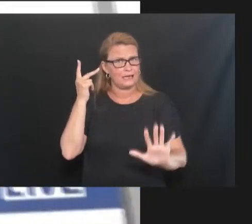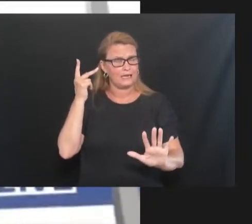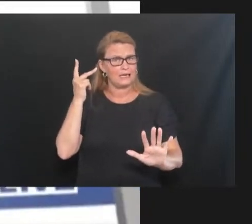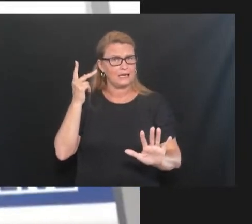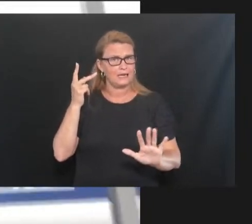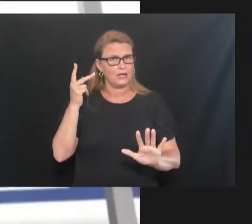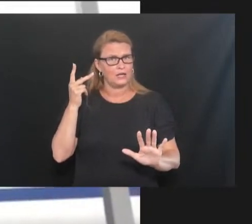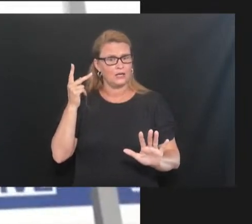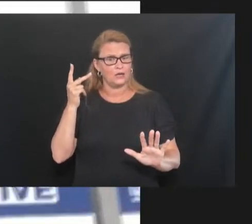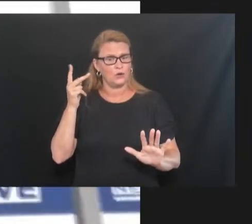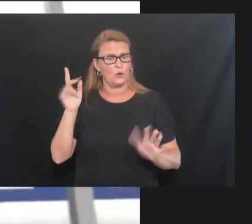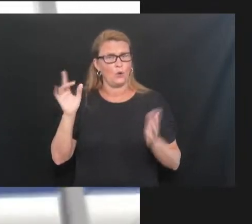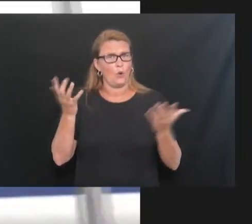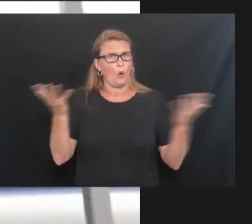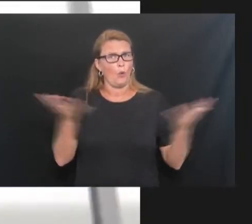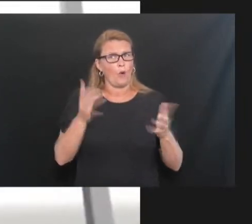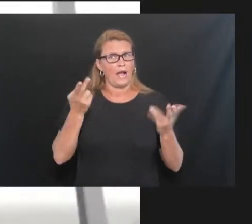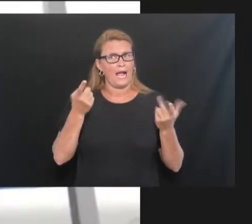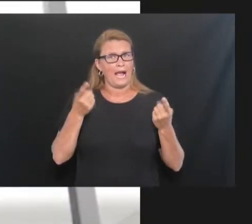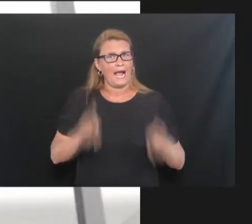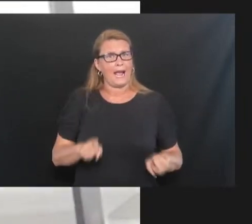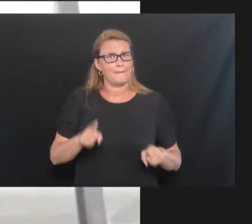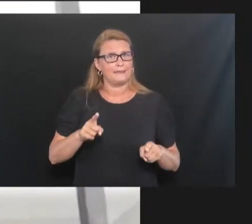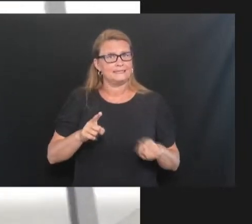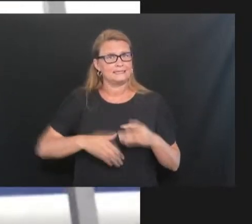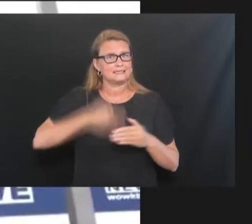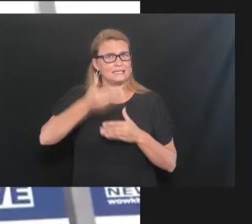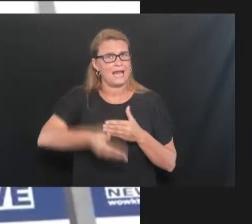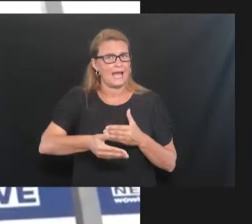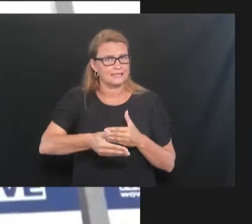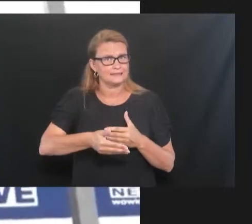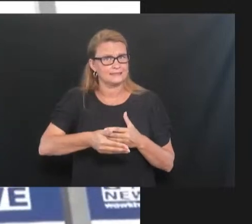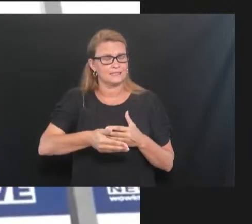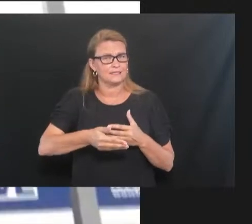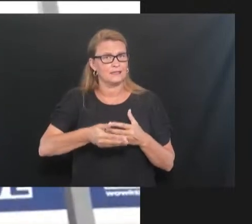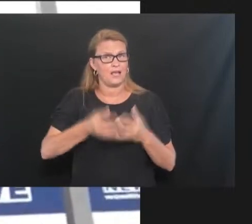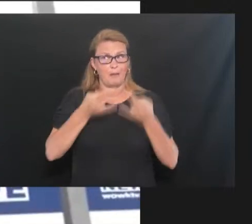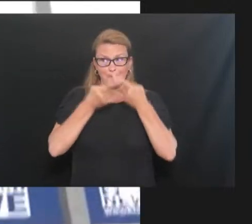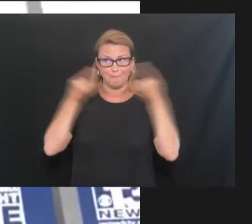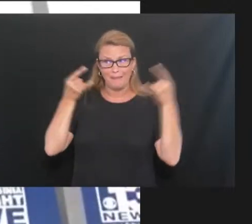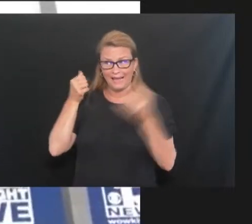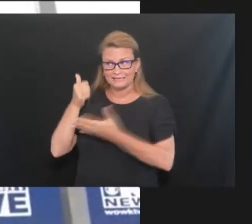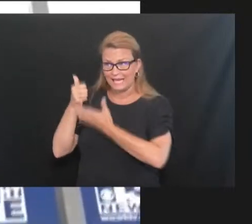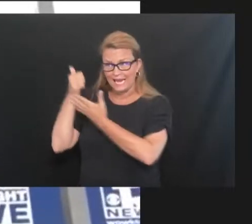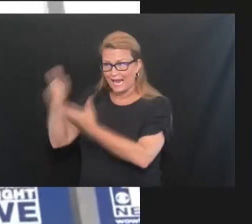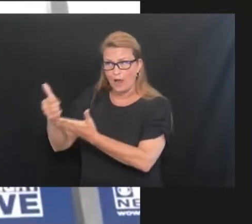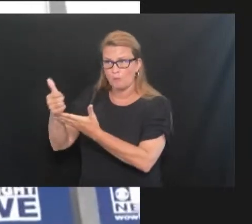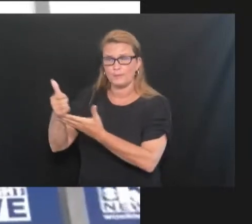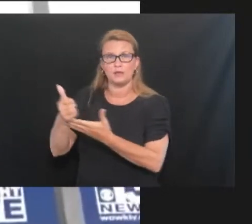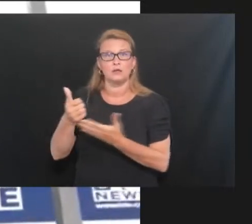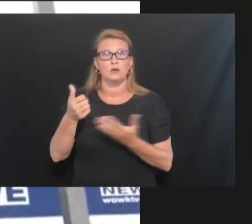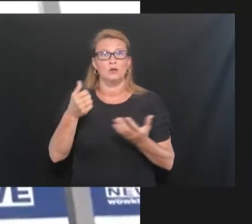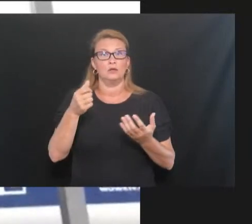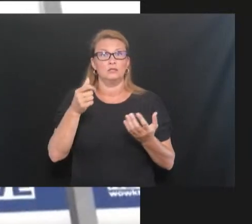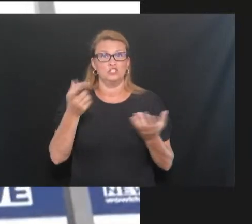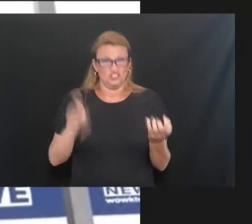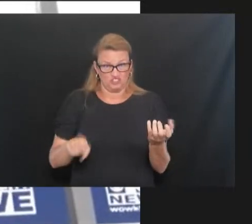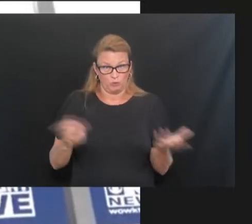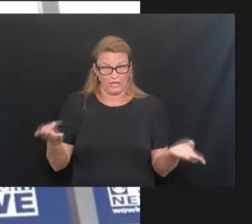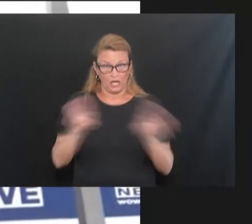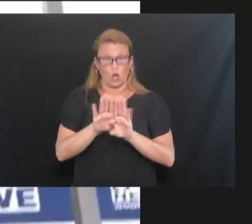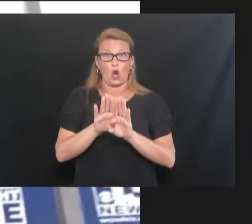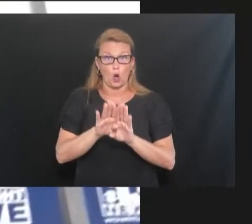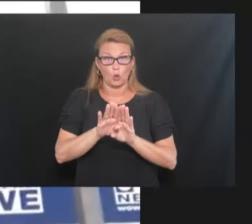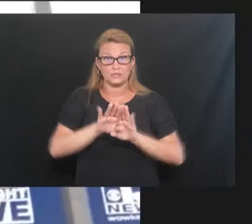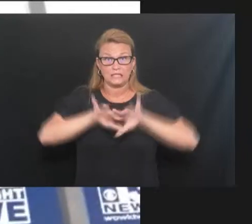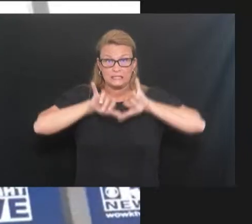where are we going with this? I mean, if masks aren't adequate to protect people, is another lockdown coming or something to keep people away